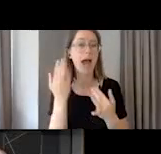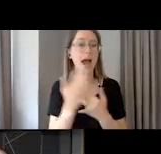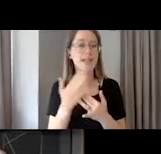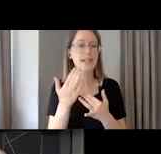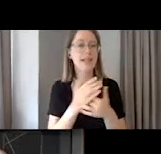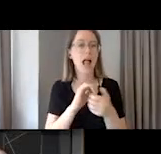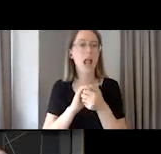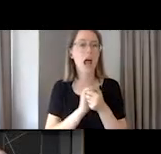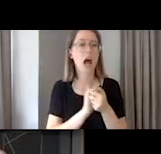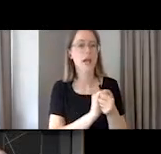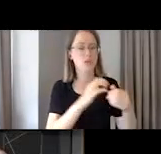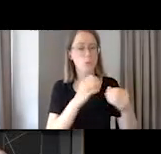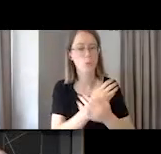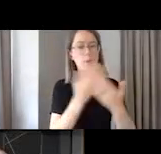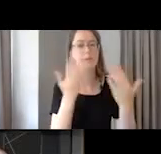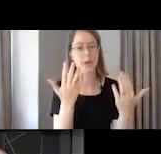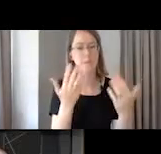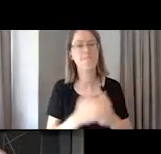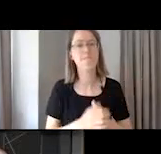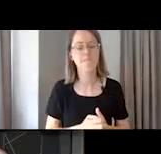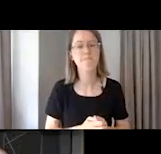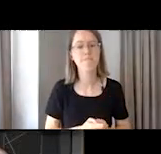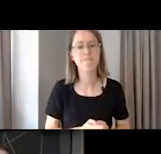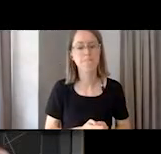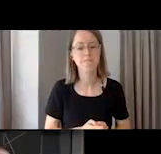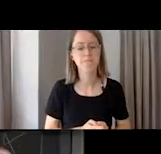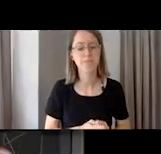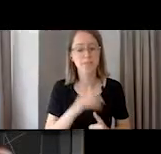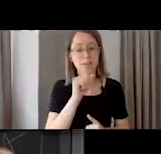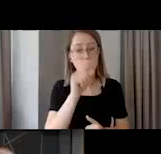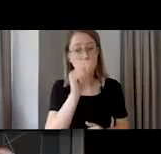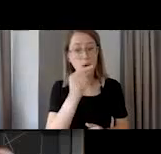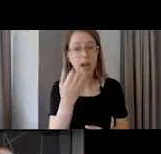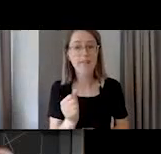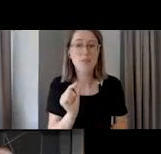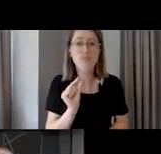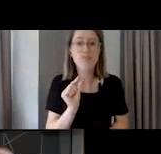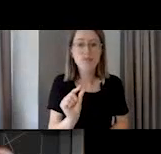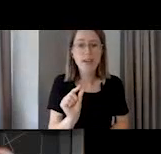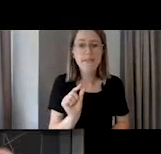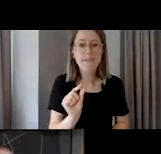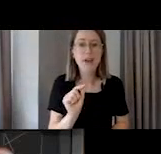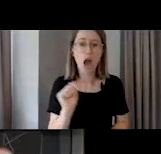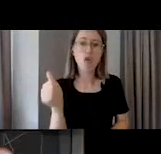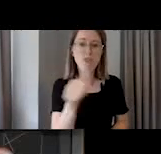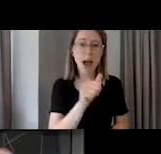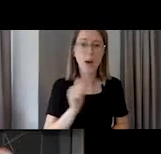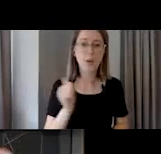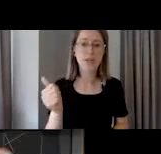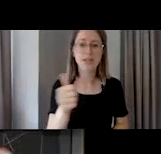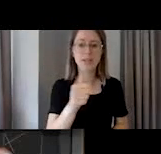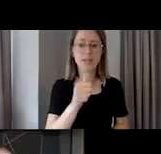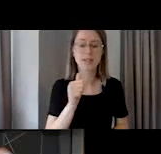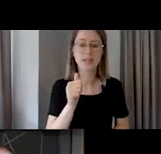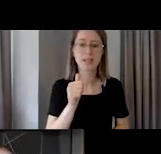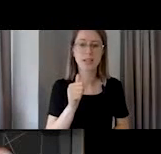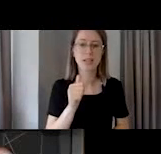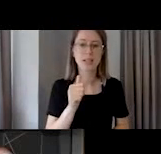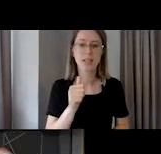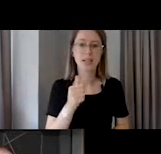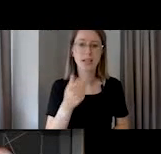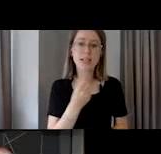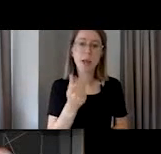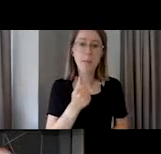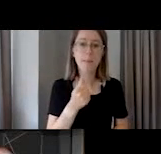to tap into those resources. If we can have like a very quick around and have some